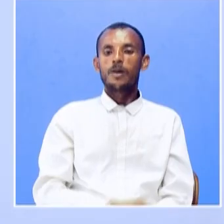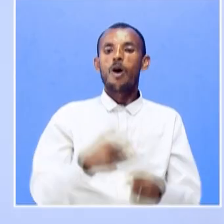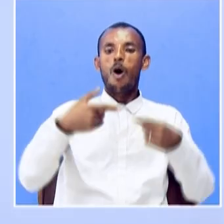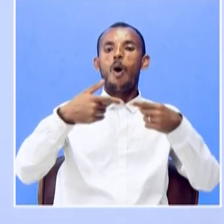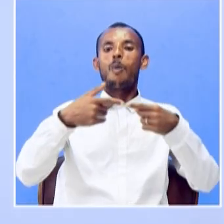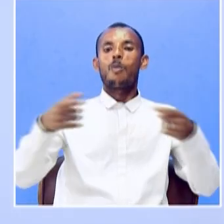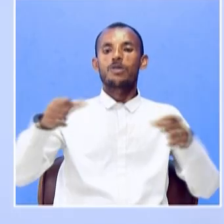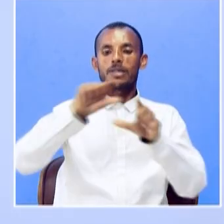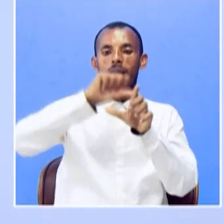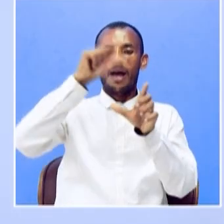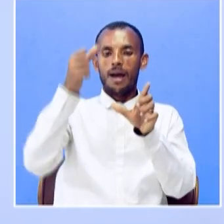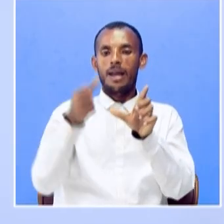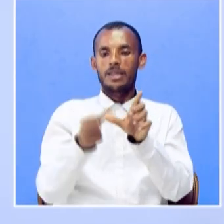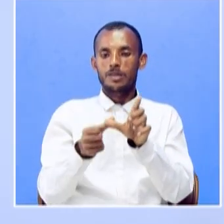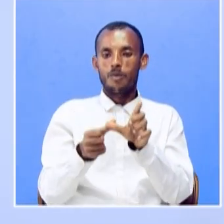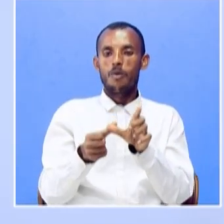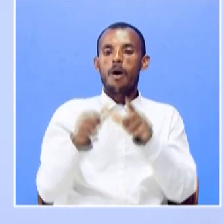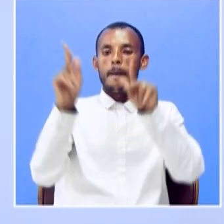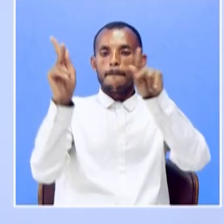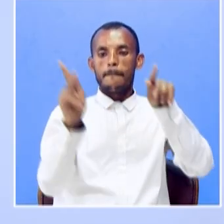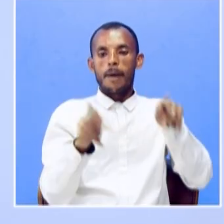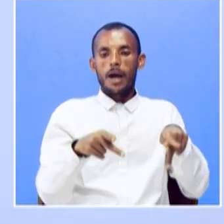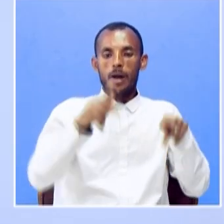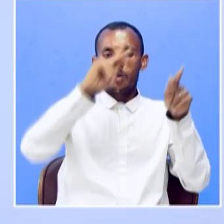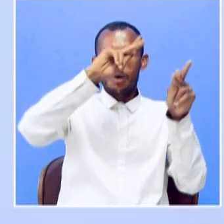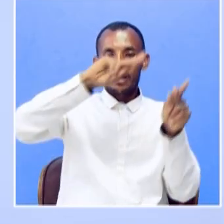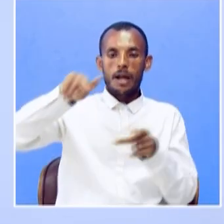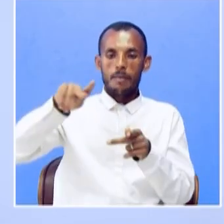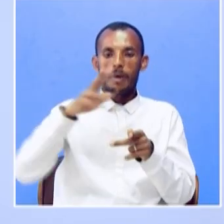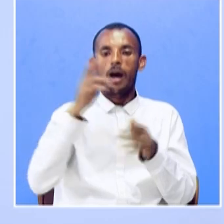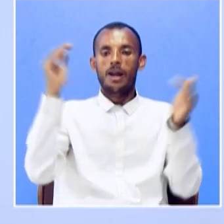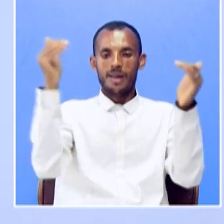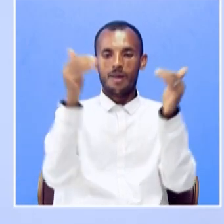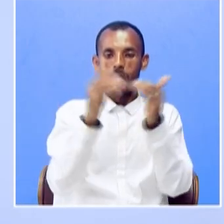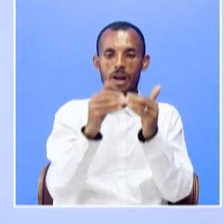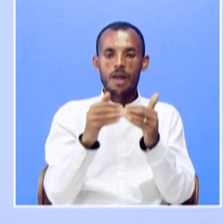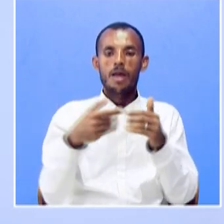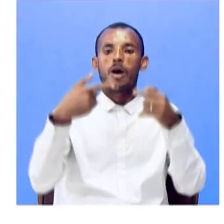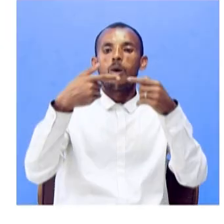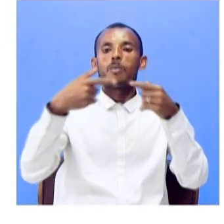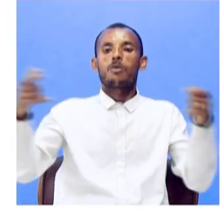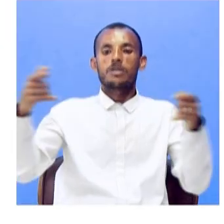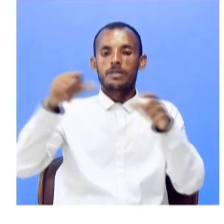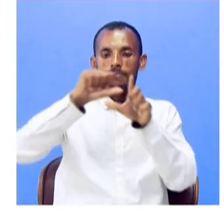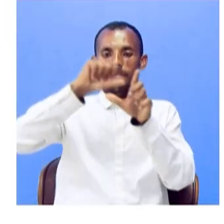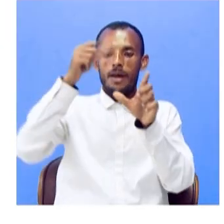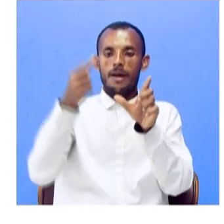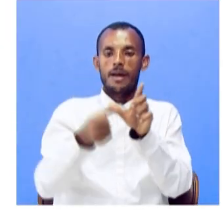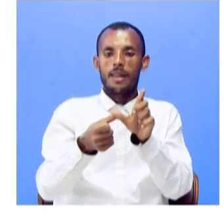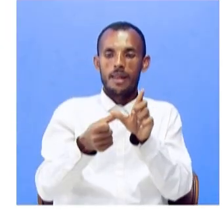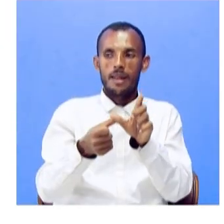opposite angles of a parallelogram also congruent. Opposite angles